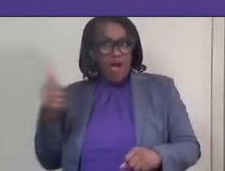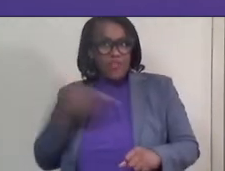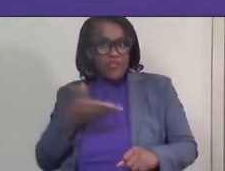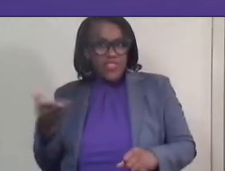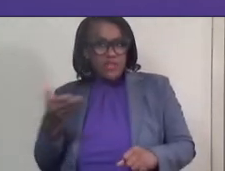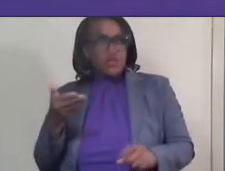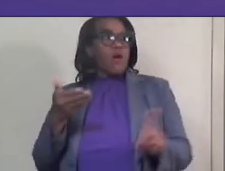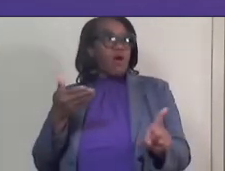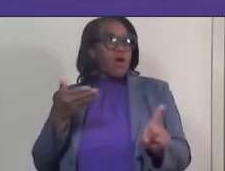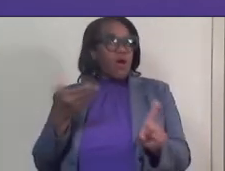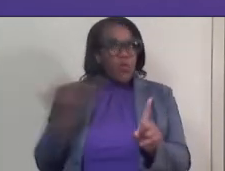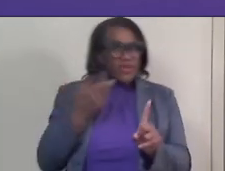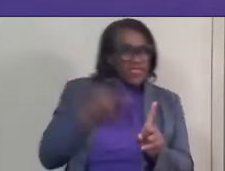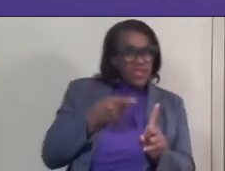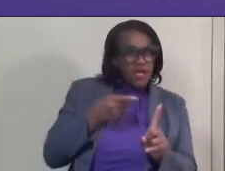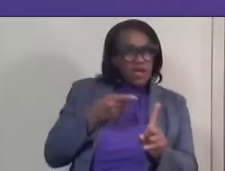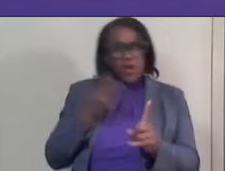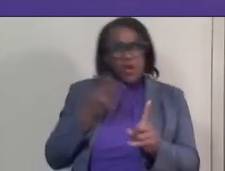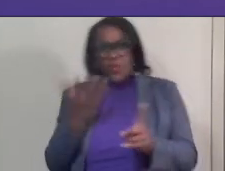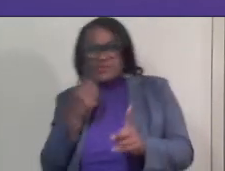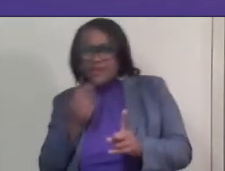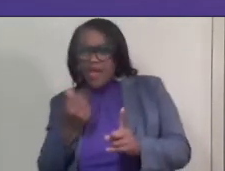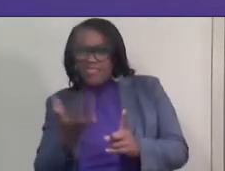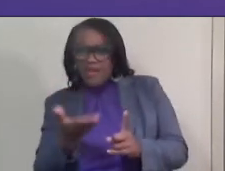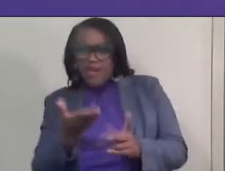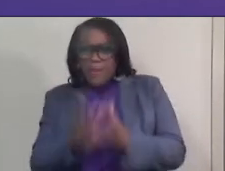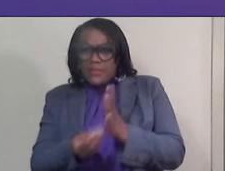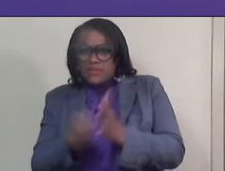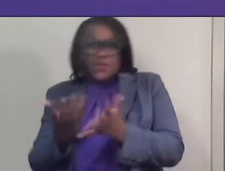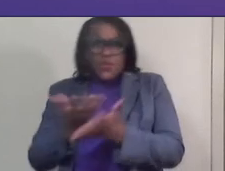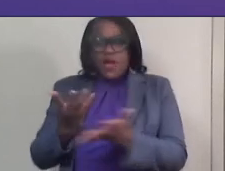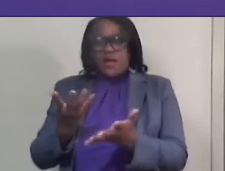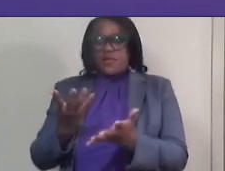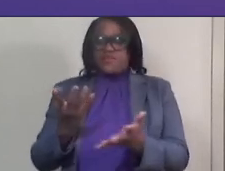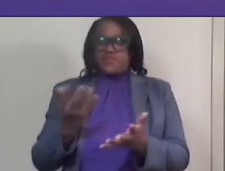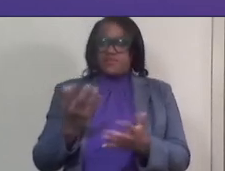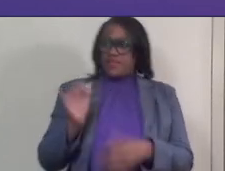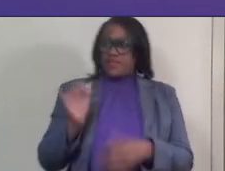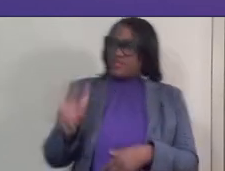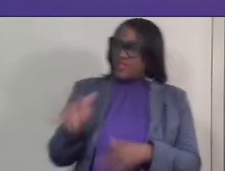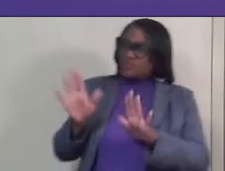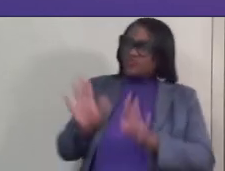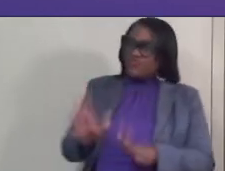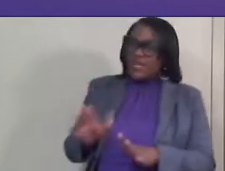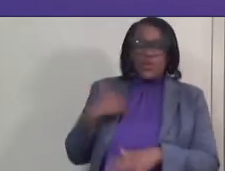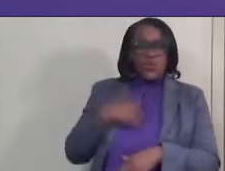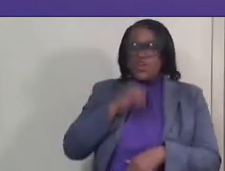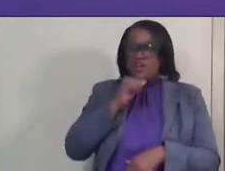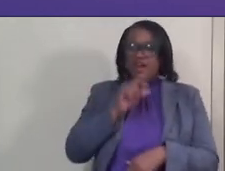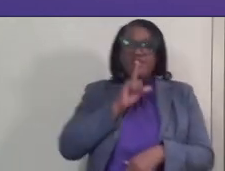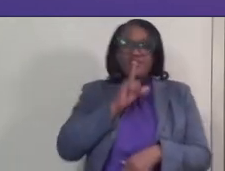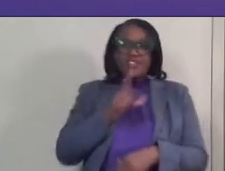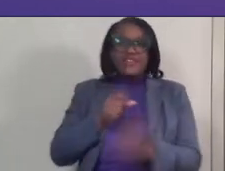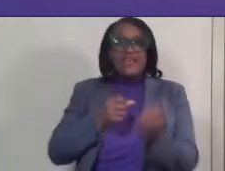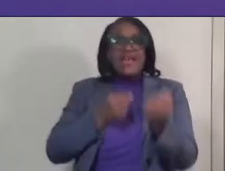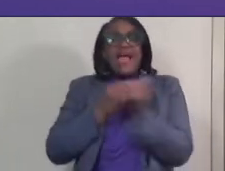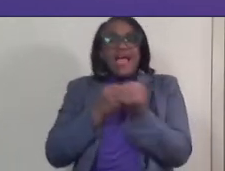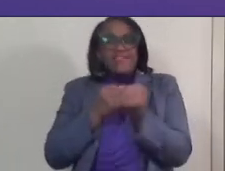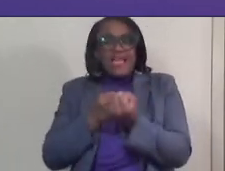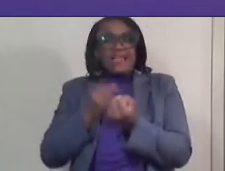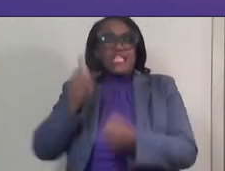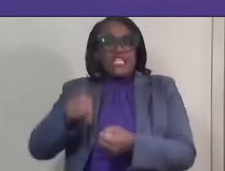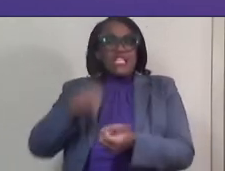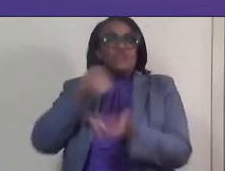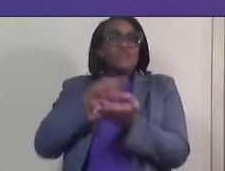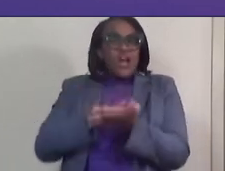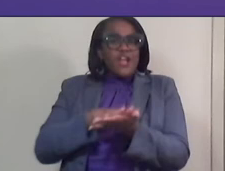there and what wasn't there. Yeah, I think that's great. We're not really advocating to document